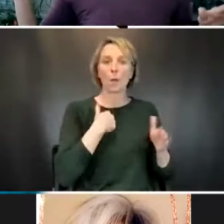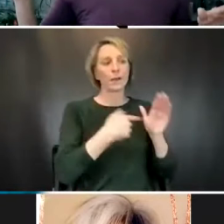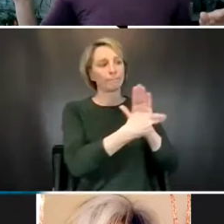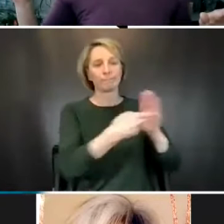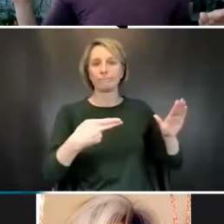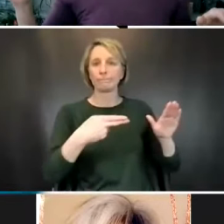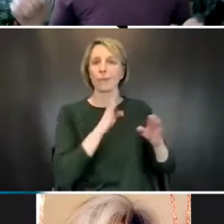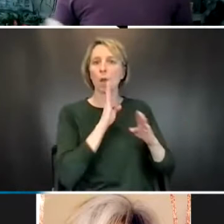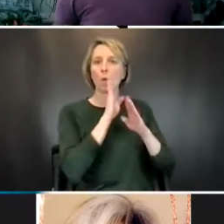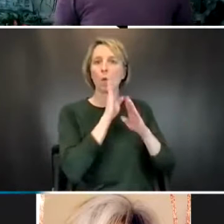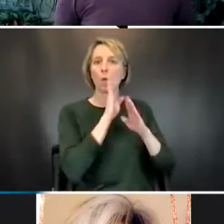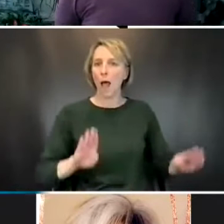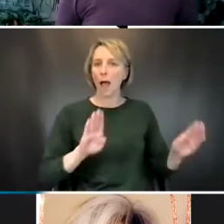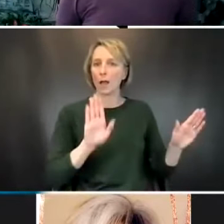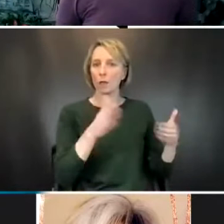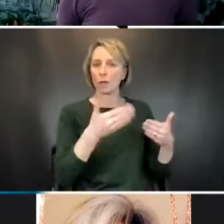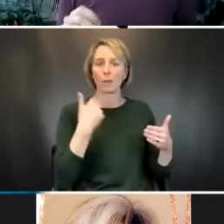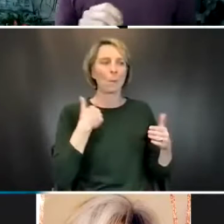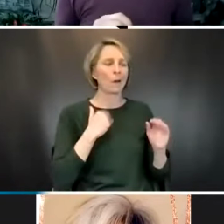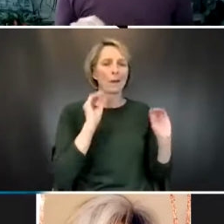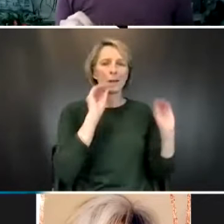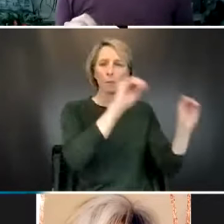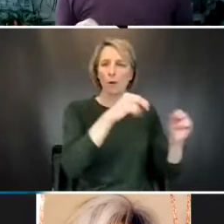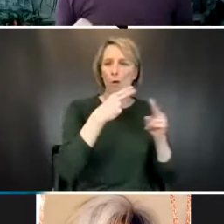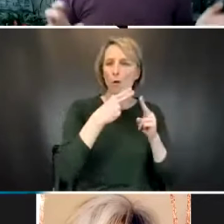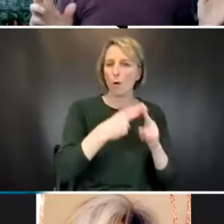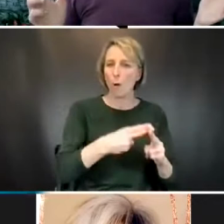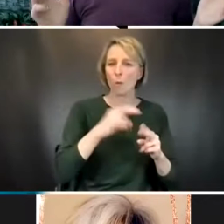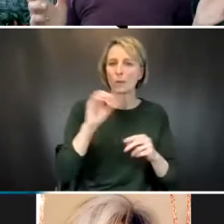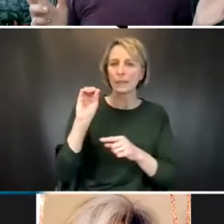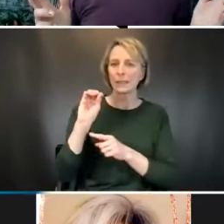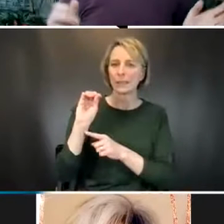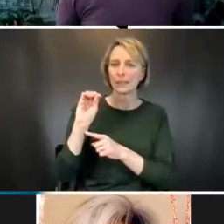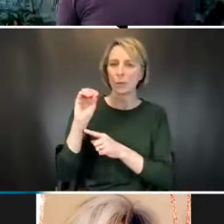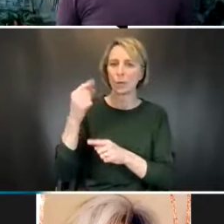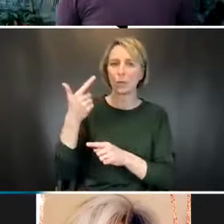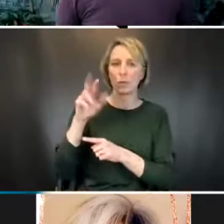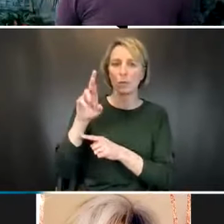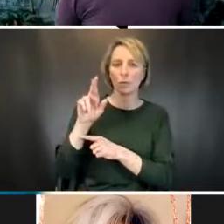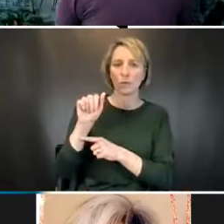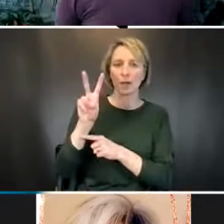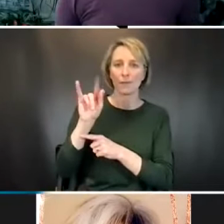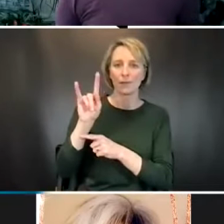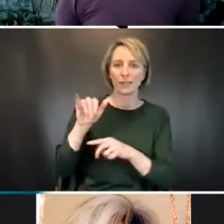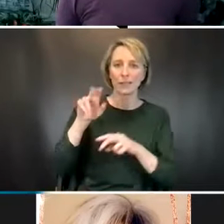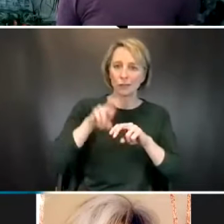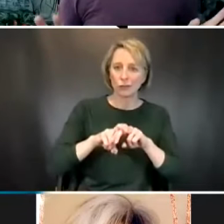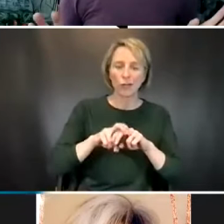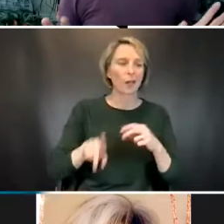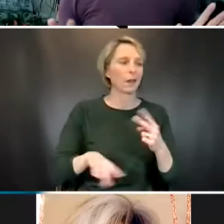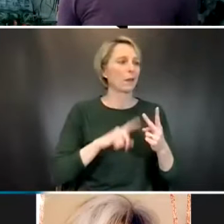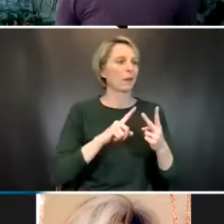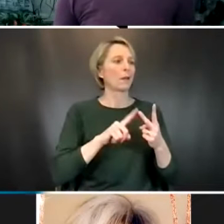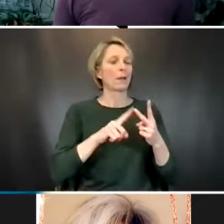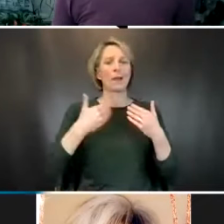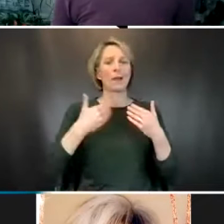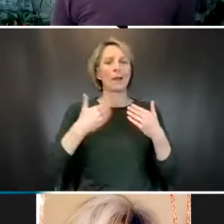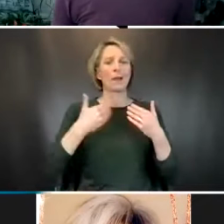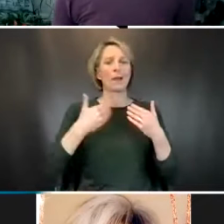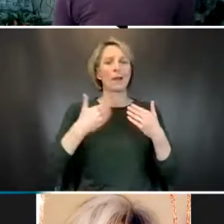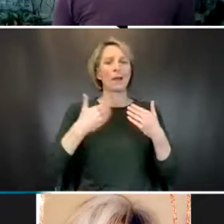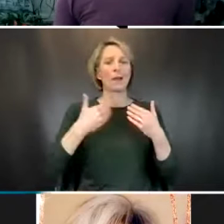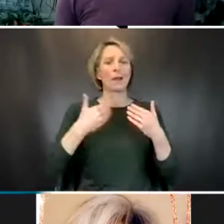zero gravity chair and a little Zen garden and a noise machine. And staff can sign up for 15